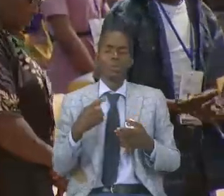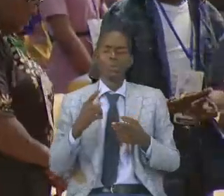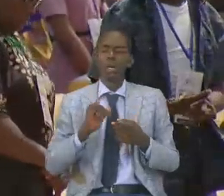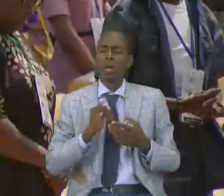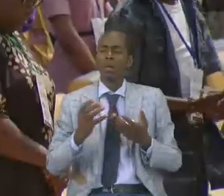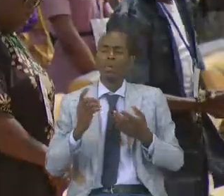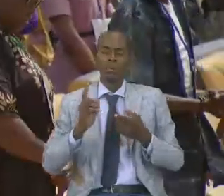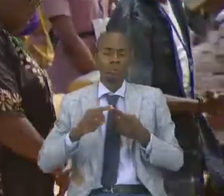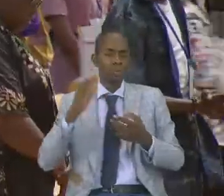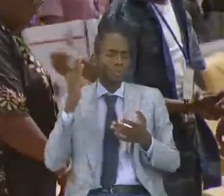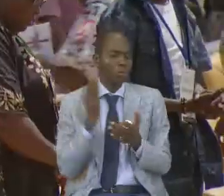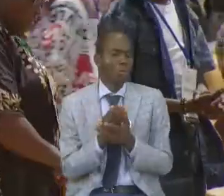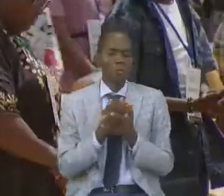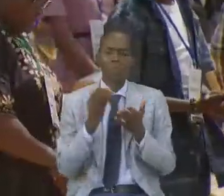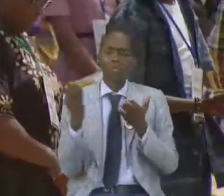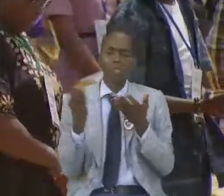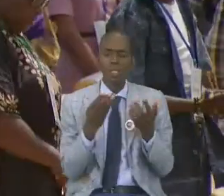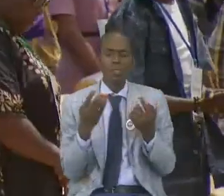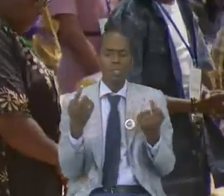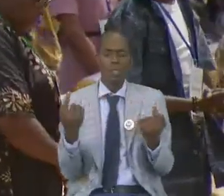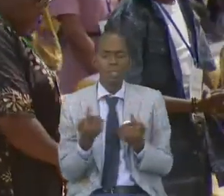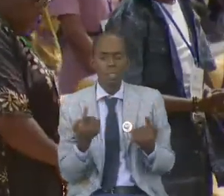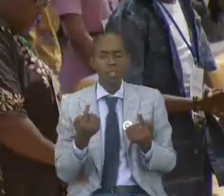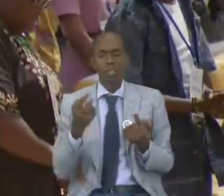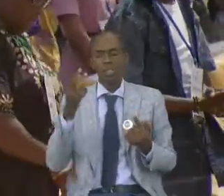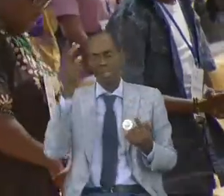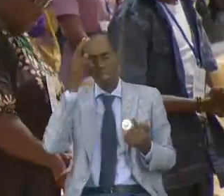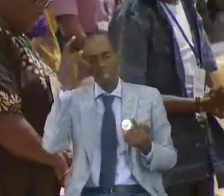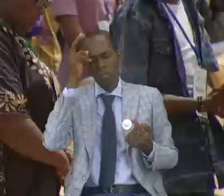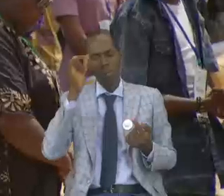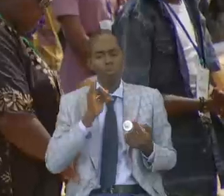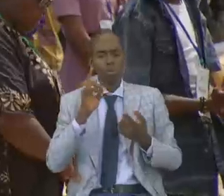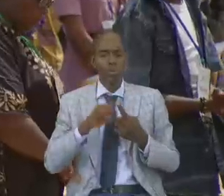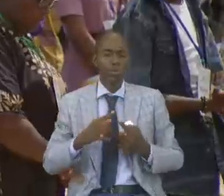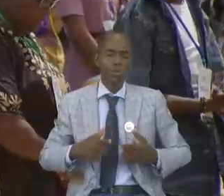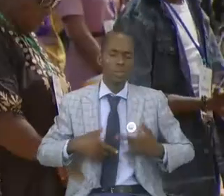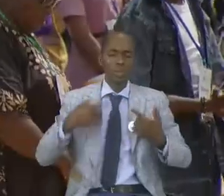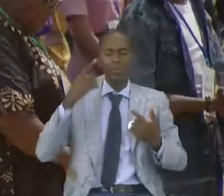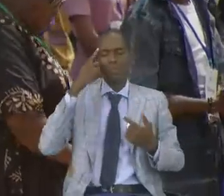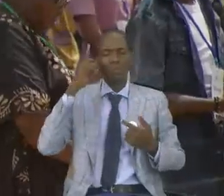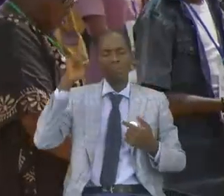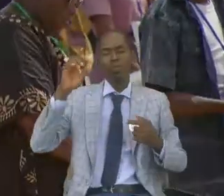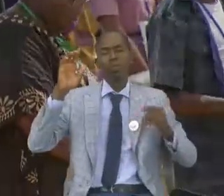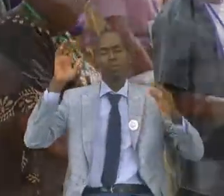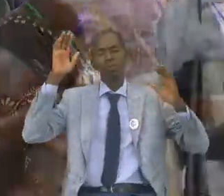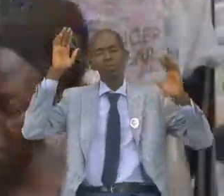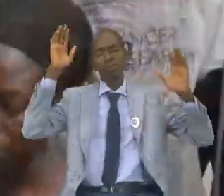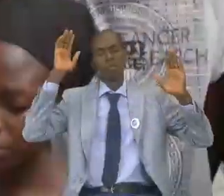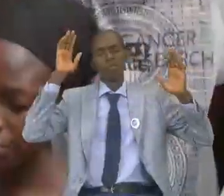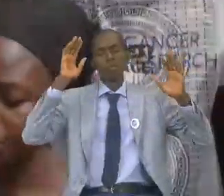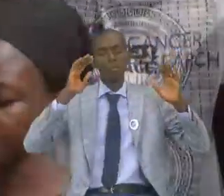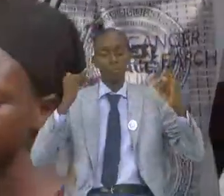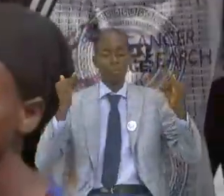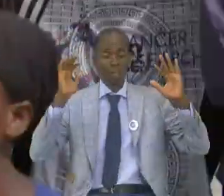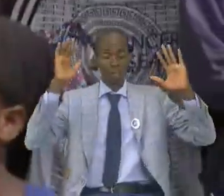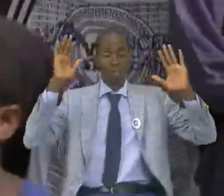more serve the devil. I'm going to live for you for the rest of my life. Raise up your hand as we pray together now. Almighty